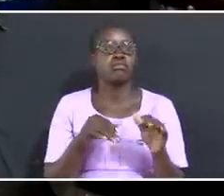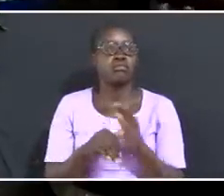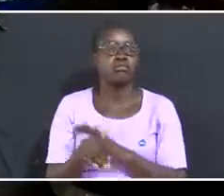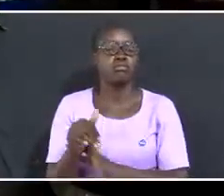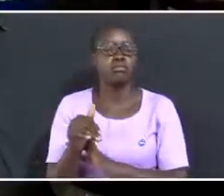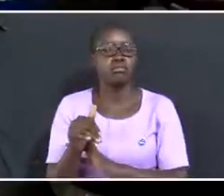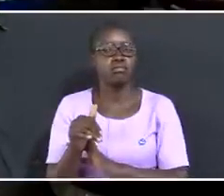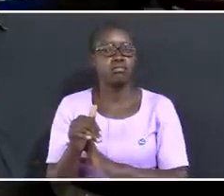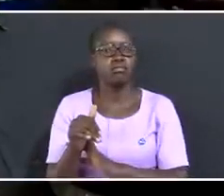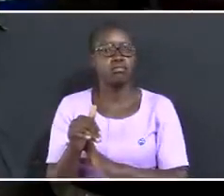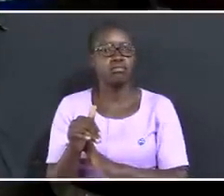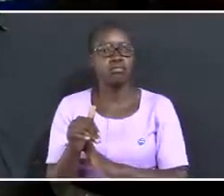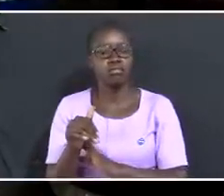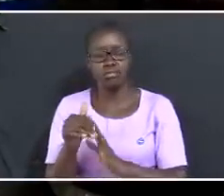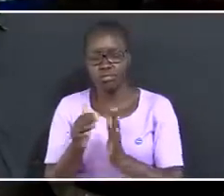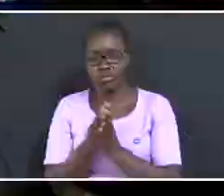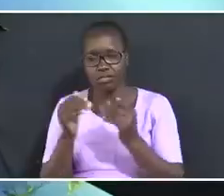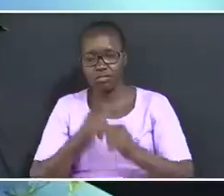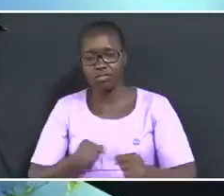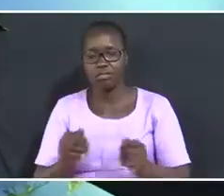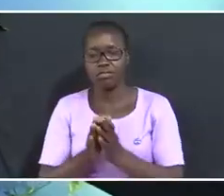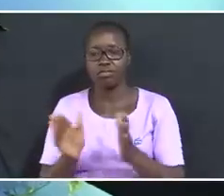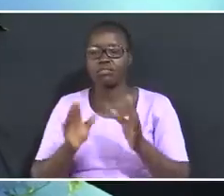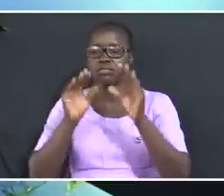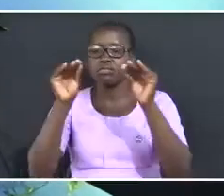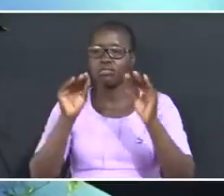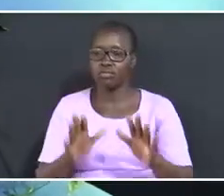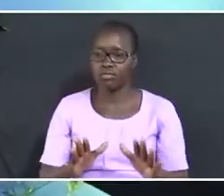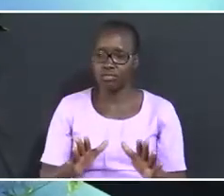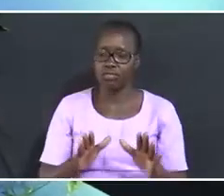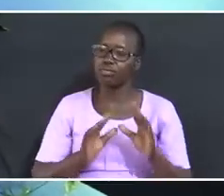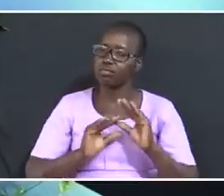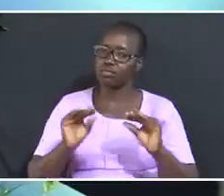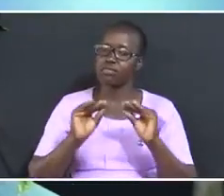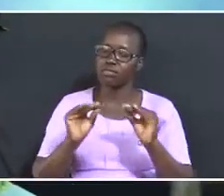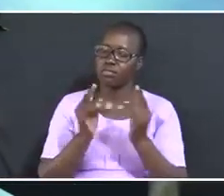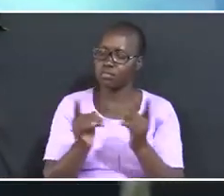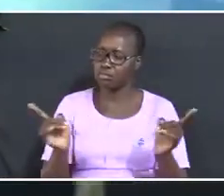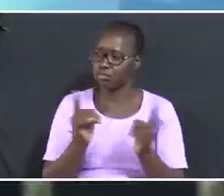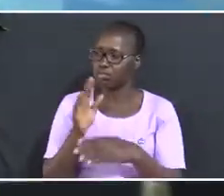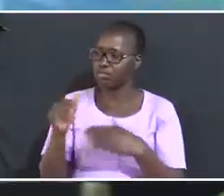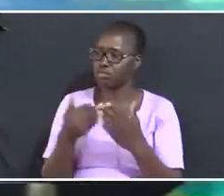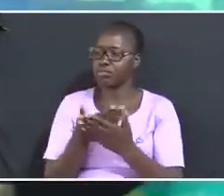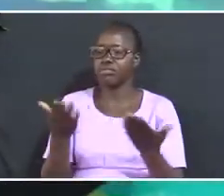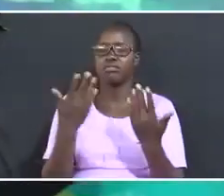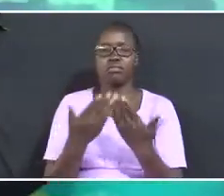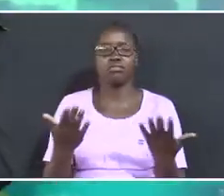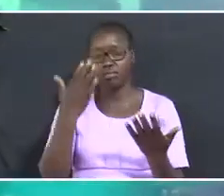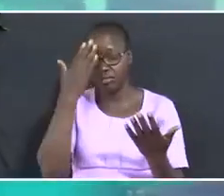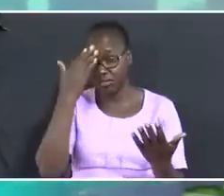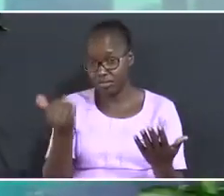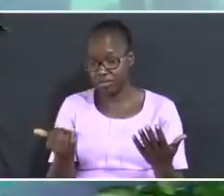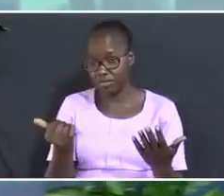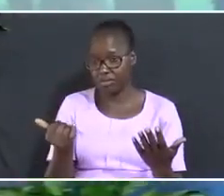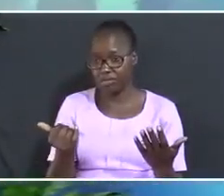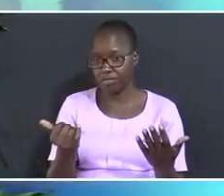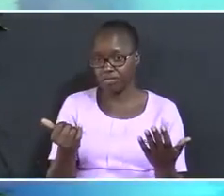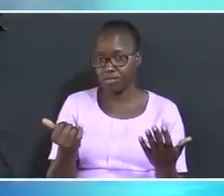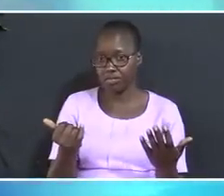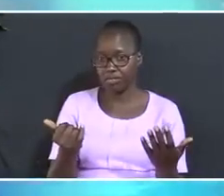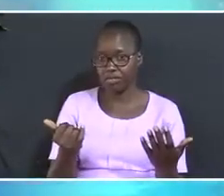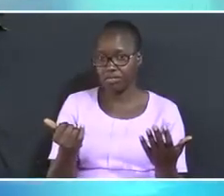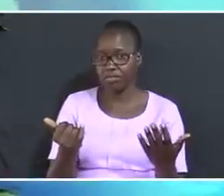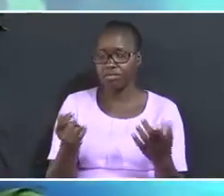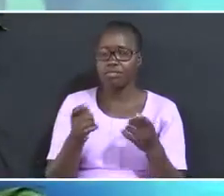ourselves a master general, a teacher who is teaching us all these things, because